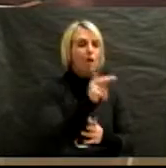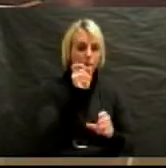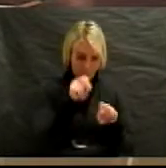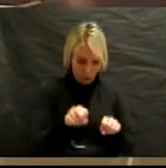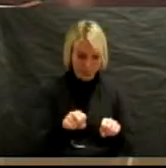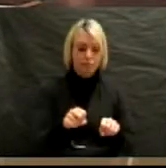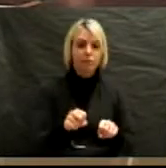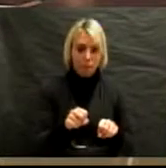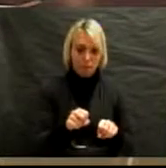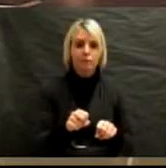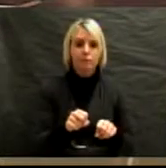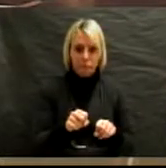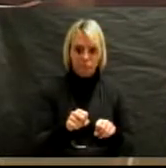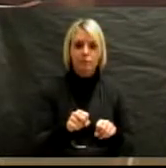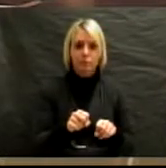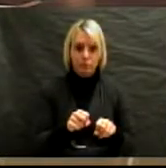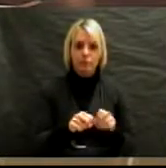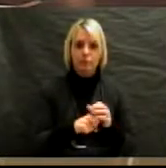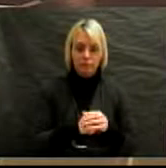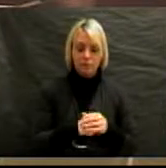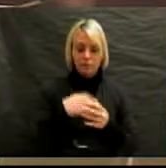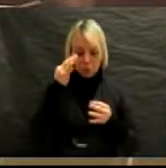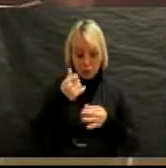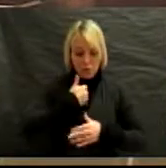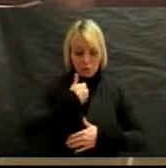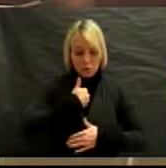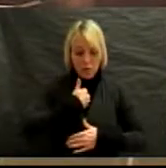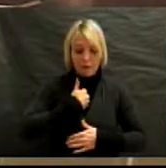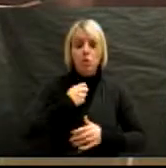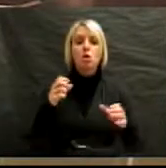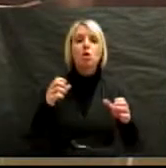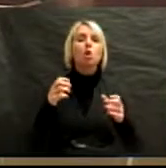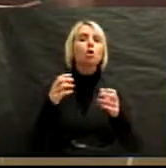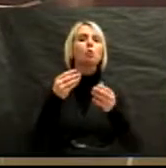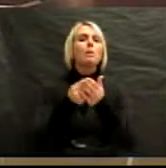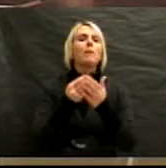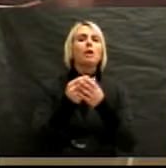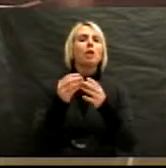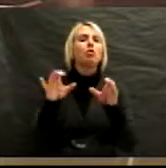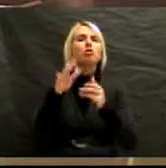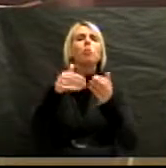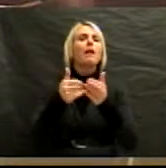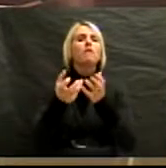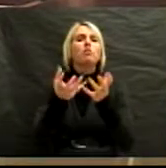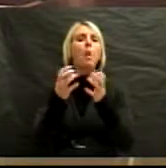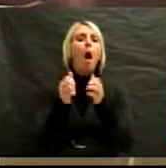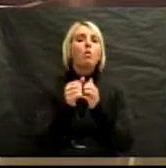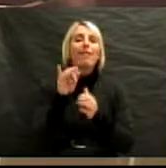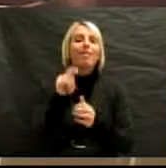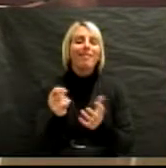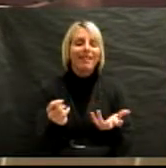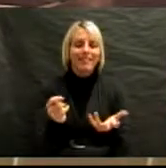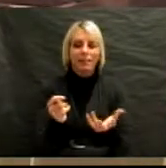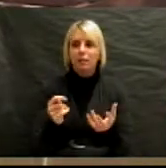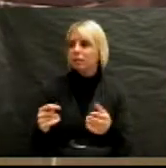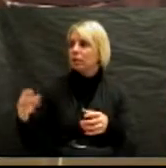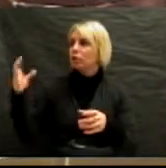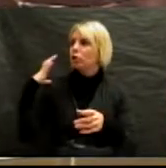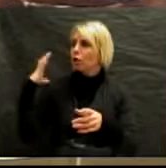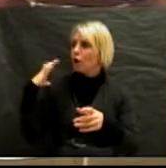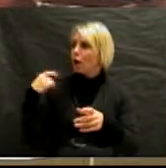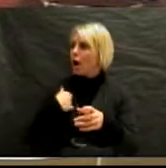you, of yeah, course. you'd write a check back to the district. Yeah. So. Mr. Chair? Yes. I understand, and yes, if it is the majority of the